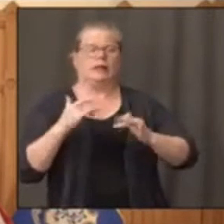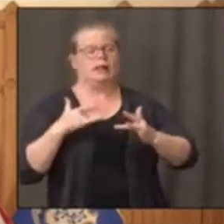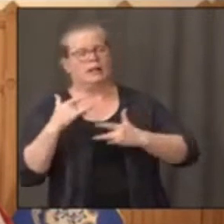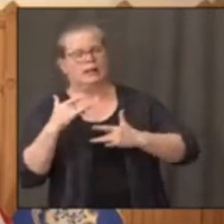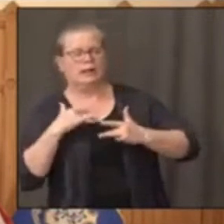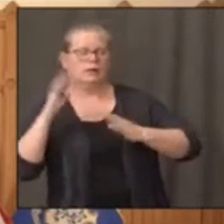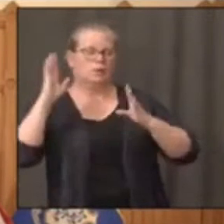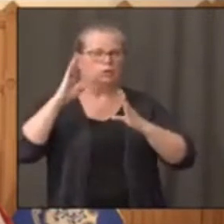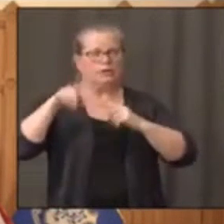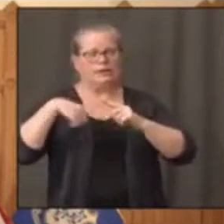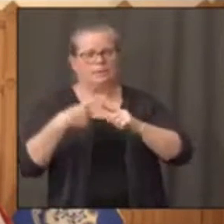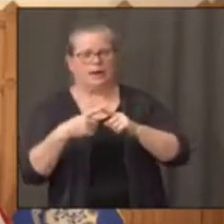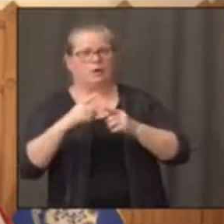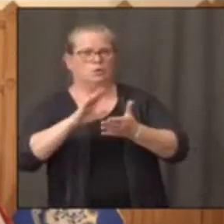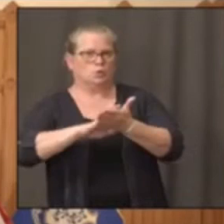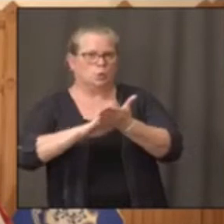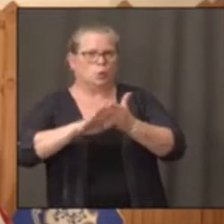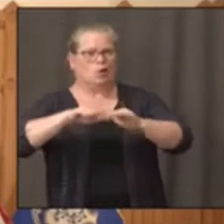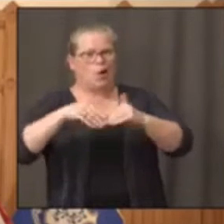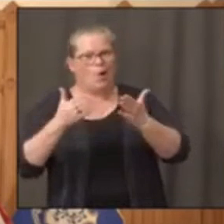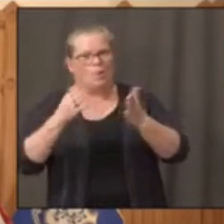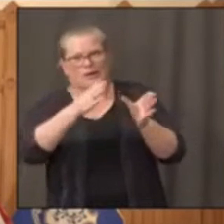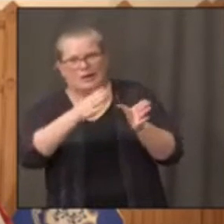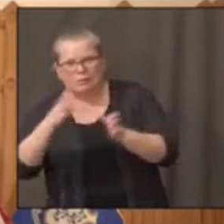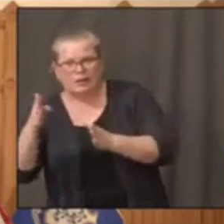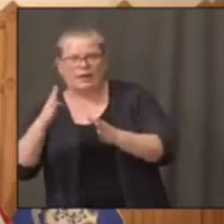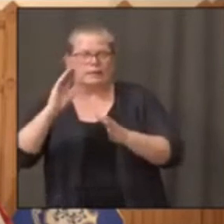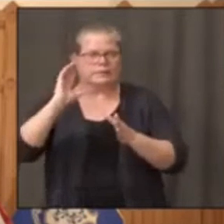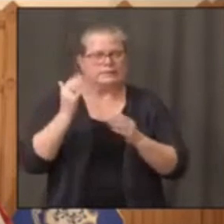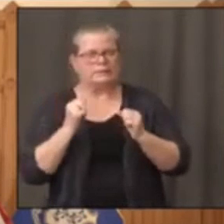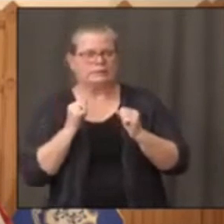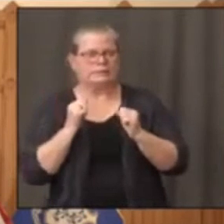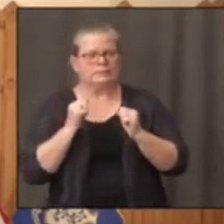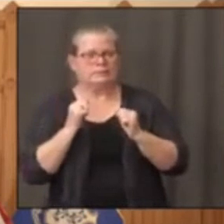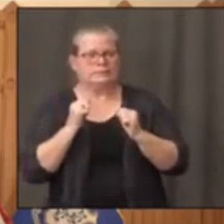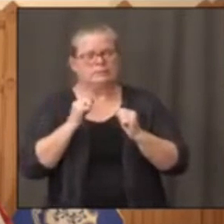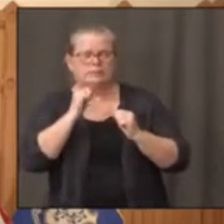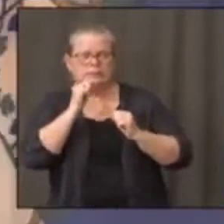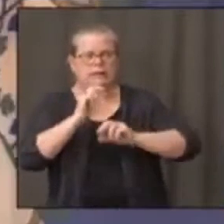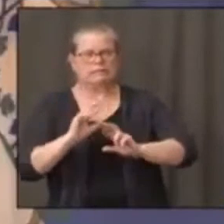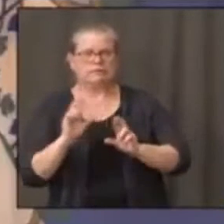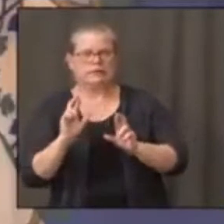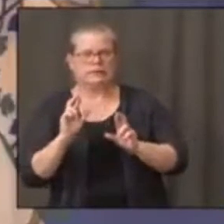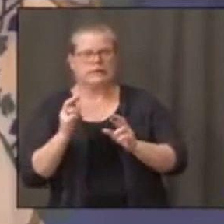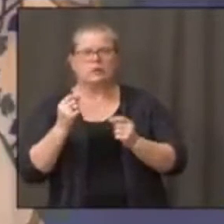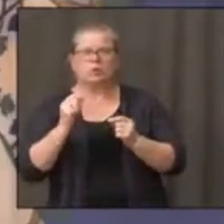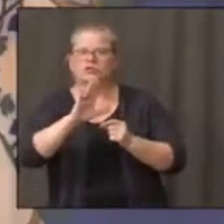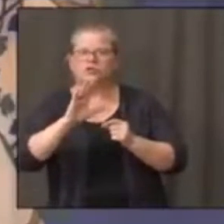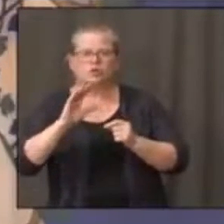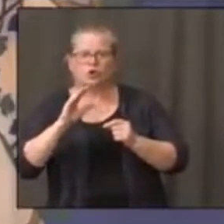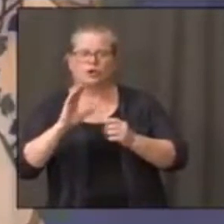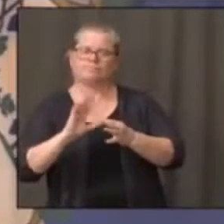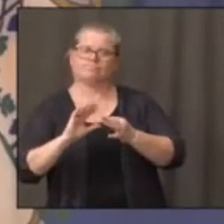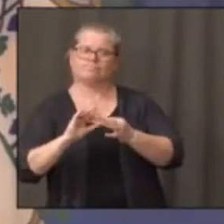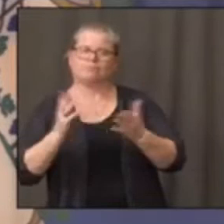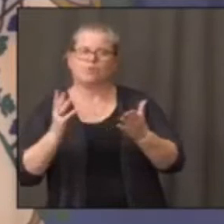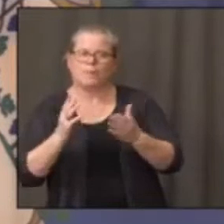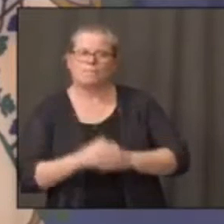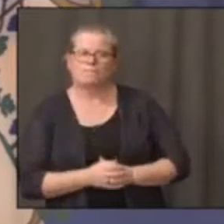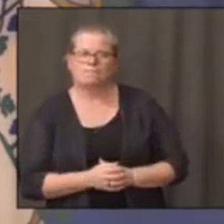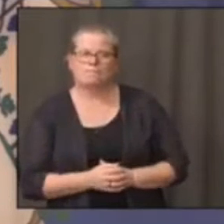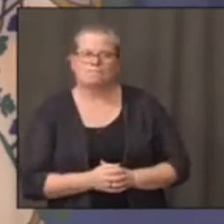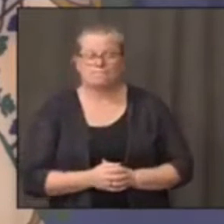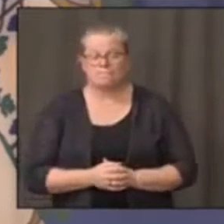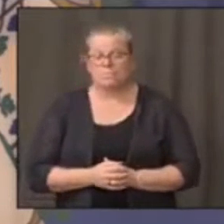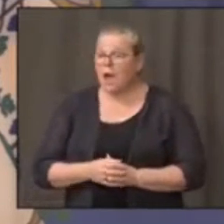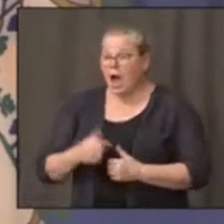the plan is not up to snuff? Well, the plan is up to snuff, but I